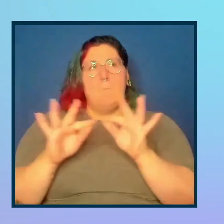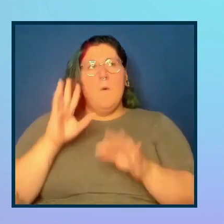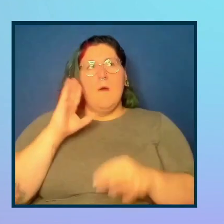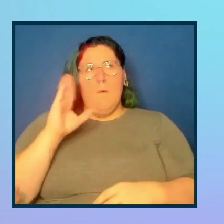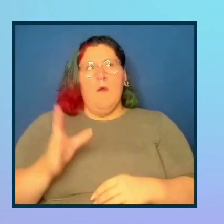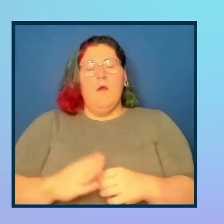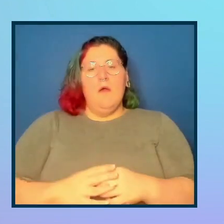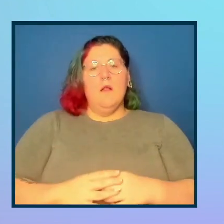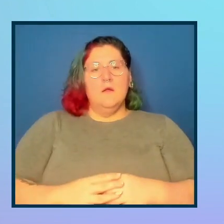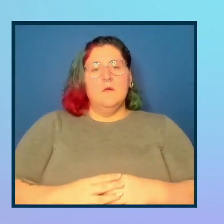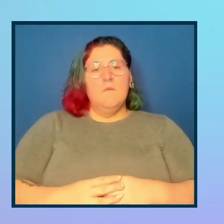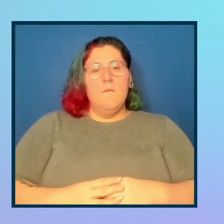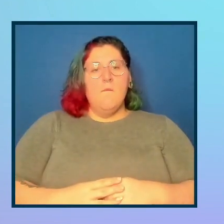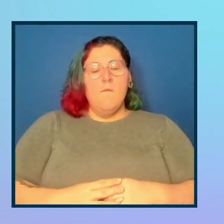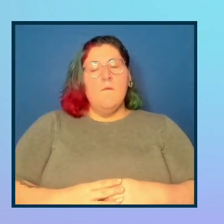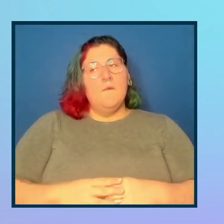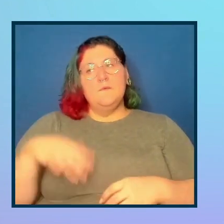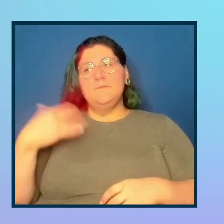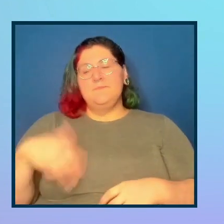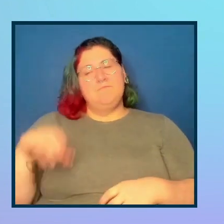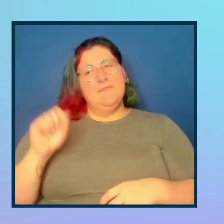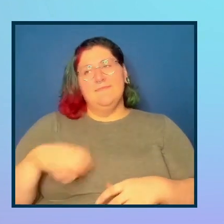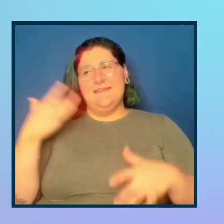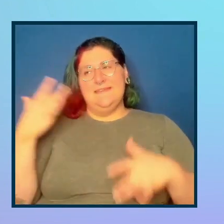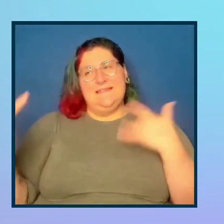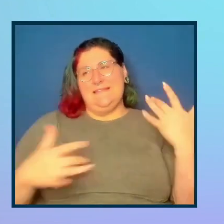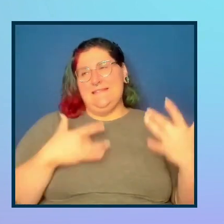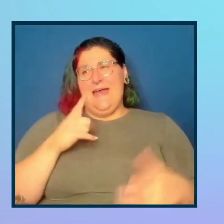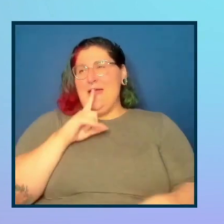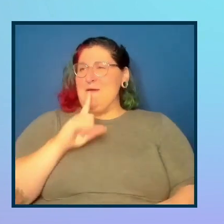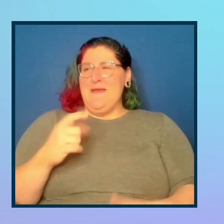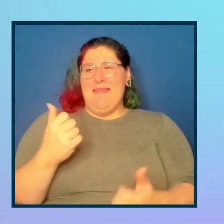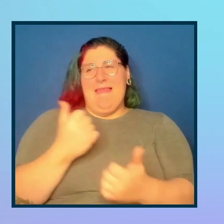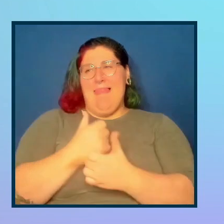Absolutely. It's exciting. I really love that.